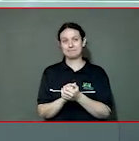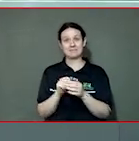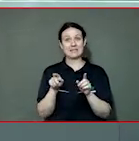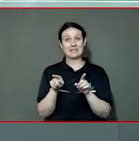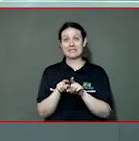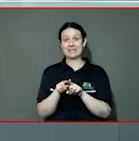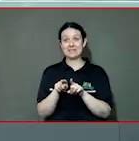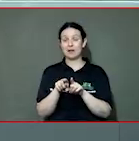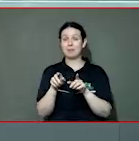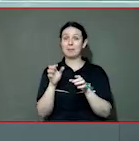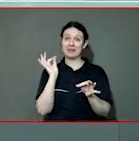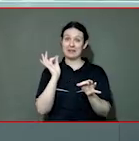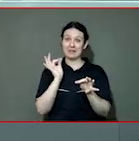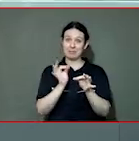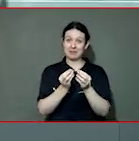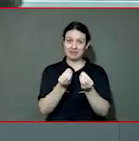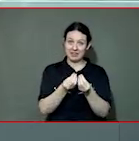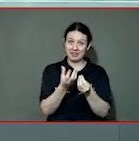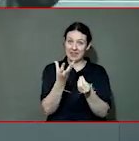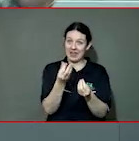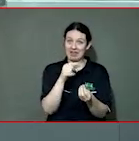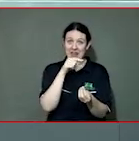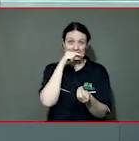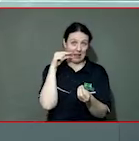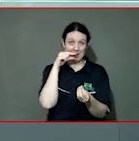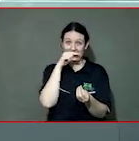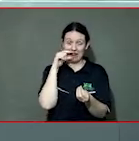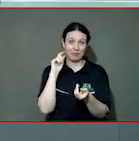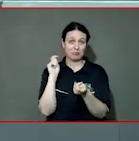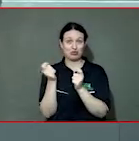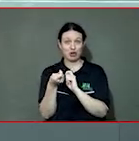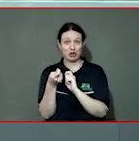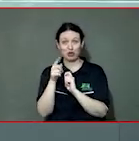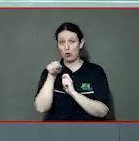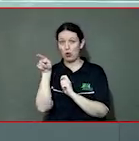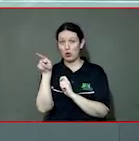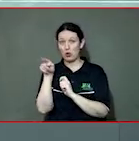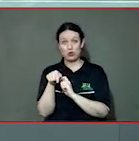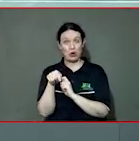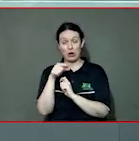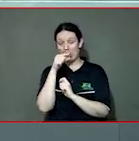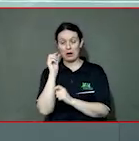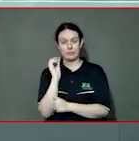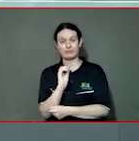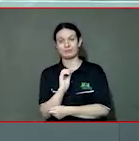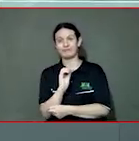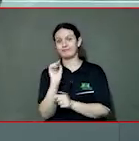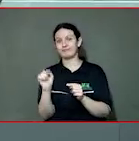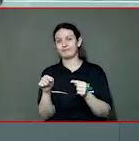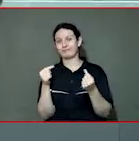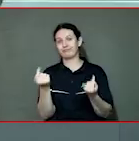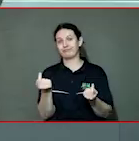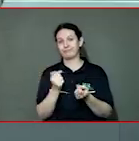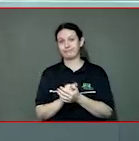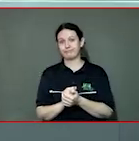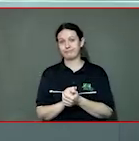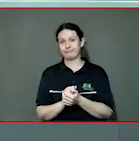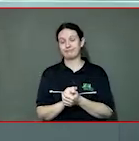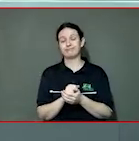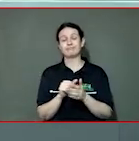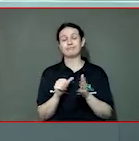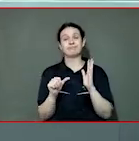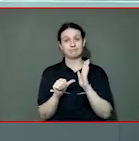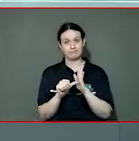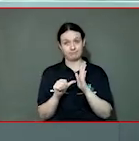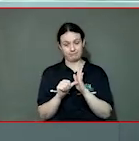has a certain name. Like the teacher can't call you on Monday something else than on Tuesday, than on Wednesday. Okay, so it's important.